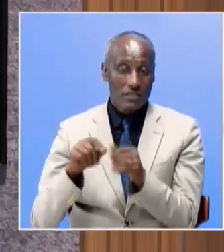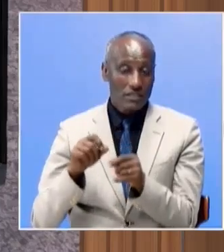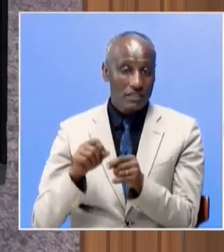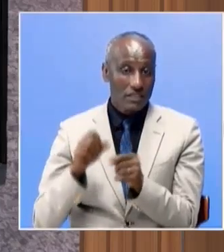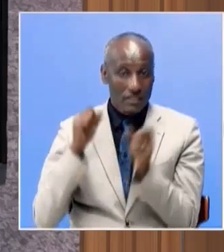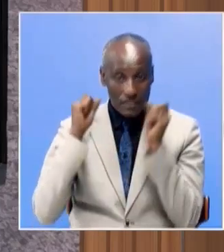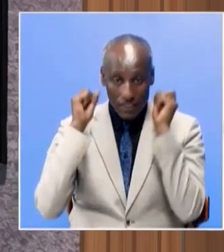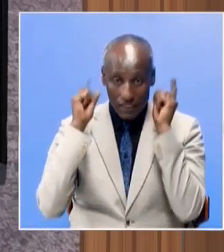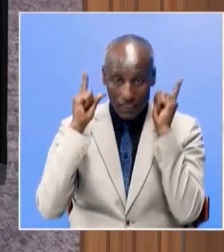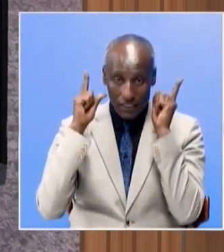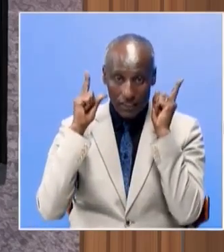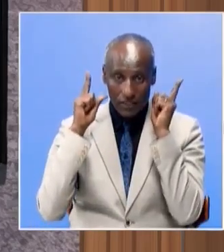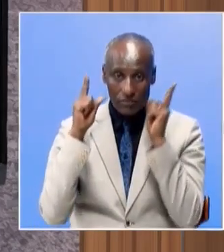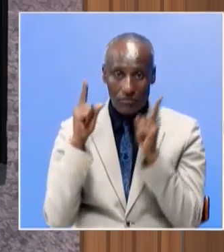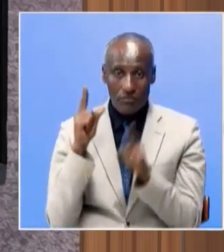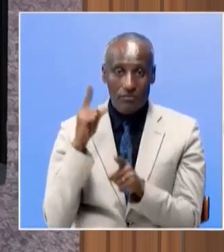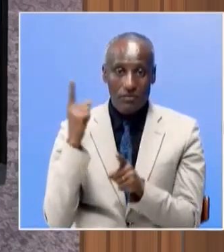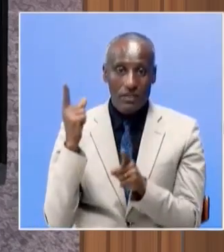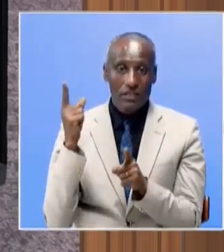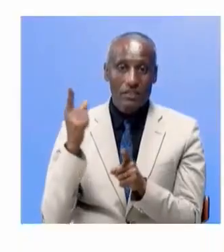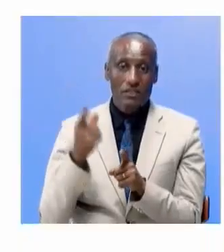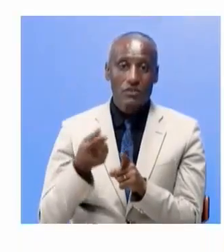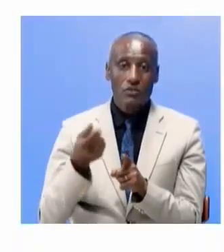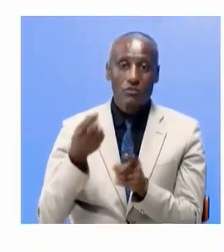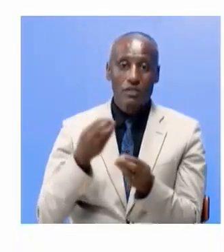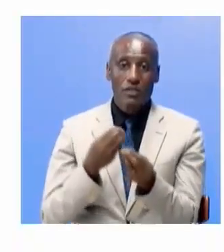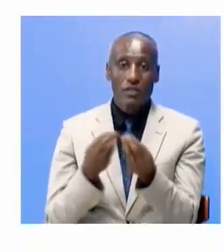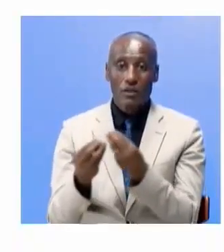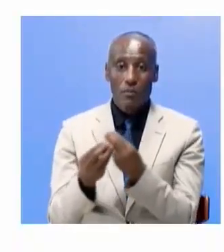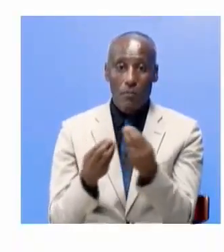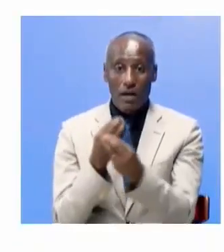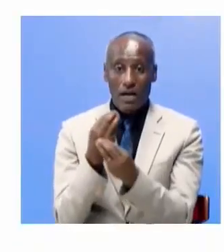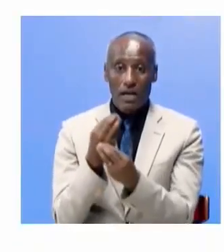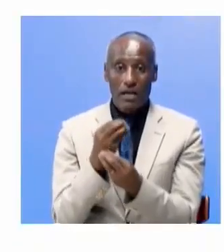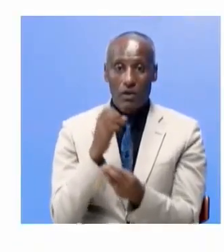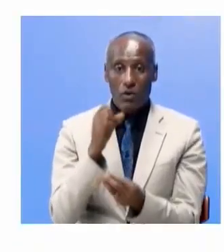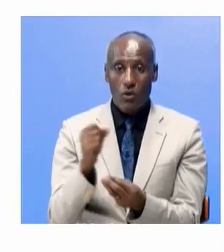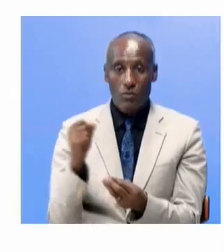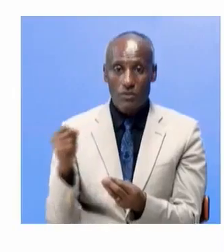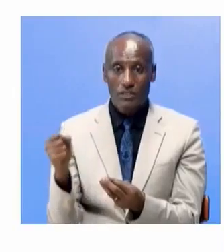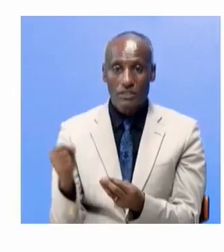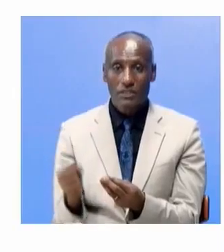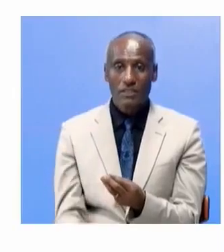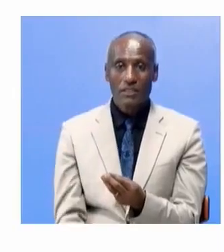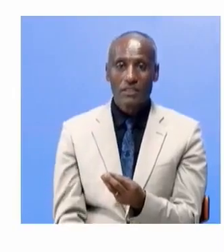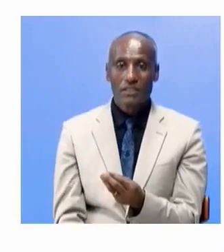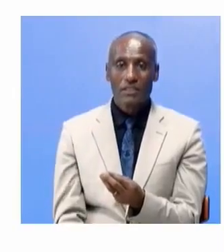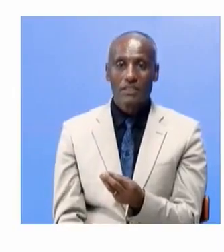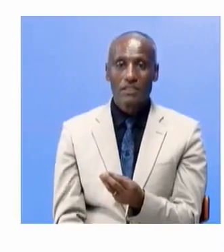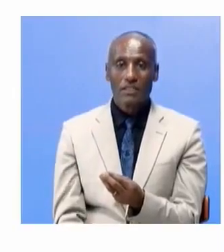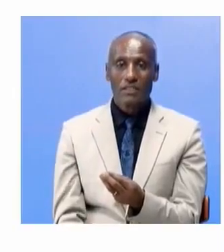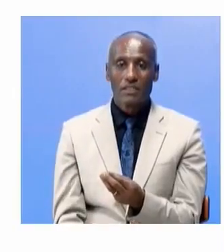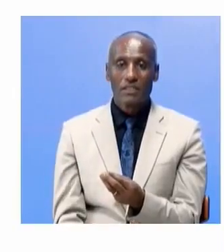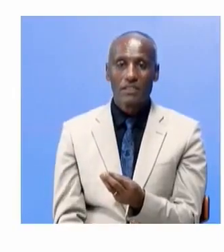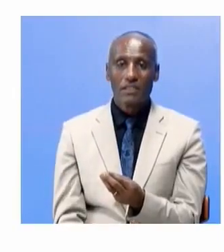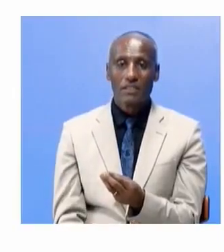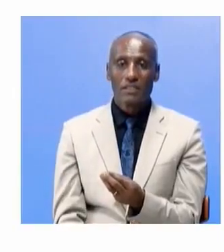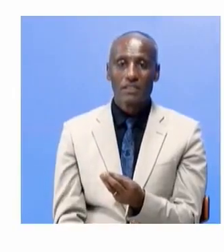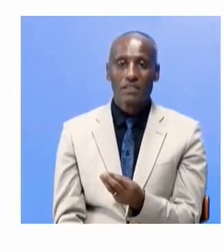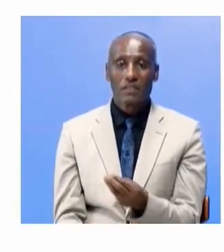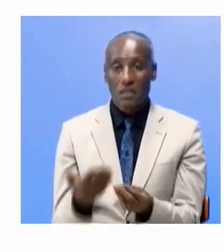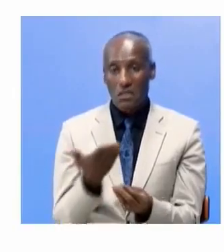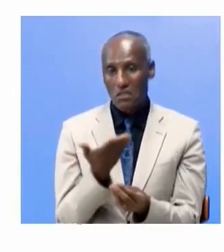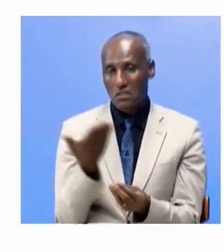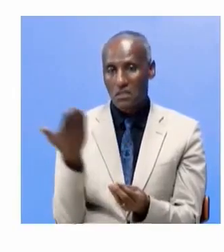we have to say, my friends used to buy objects. Okay? Objects means, in this sense,